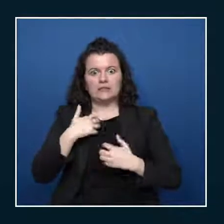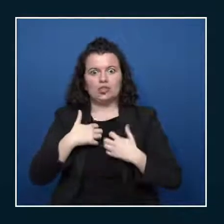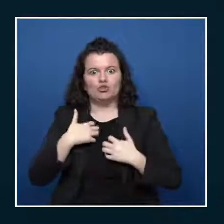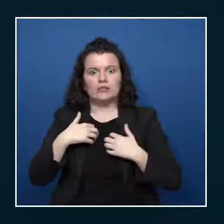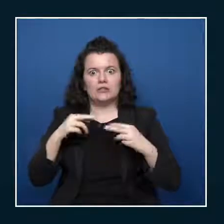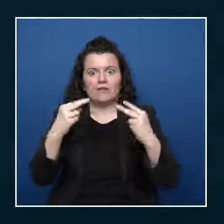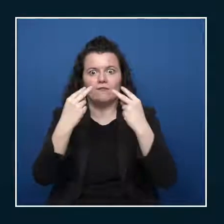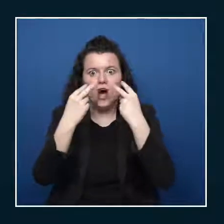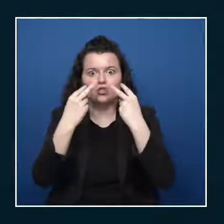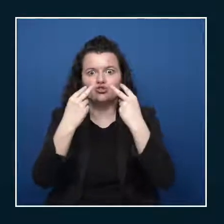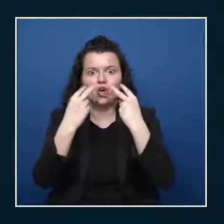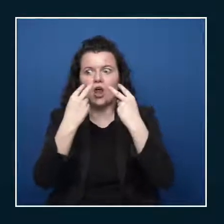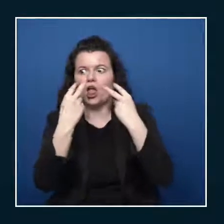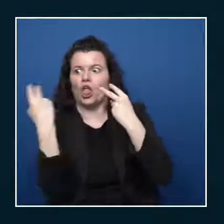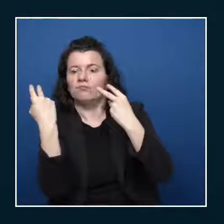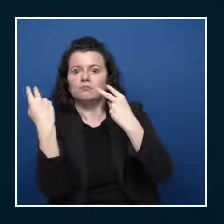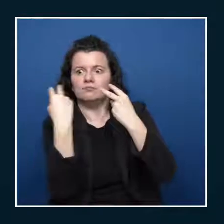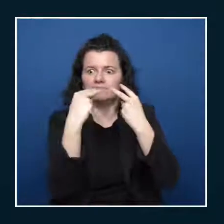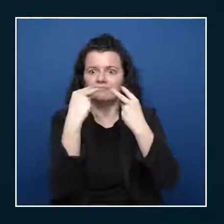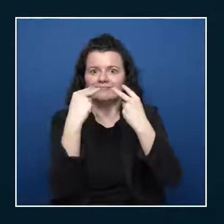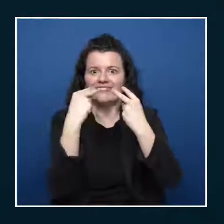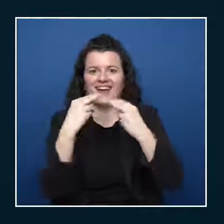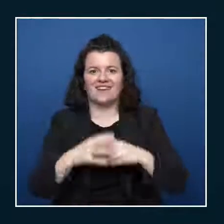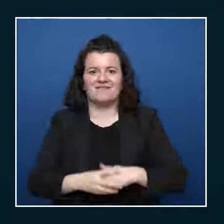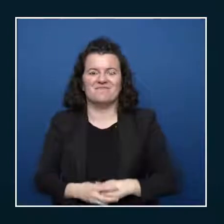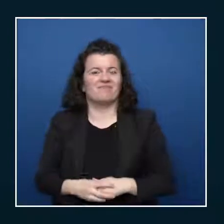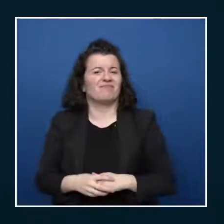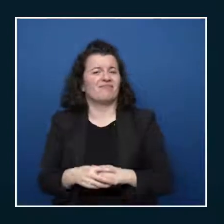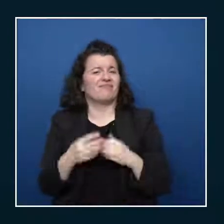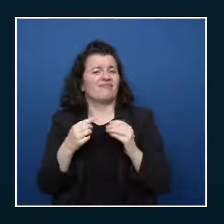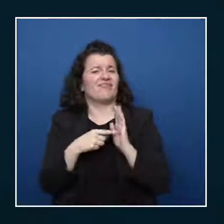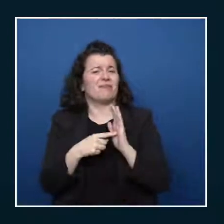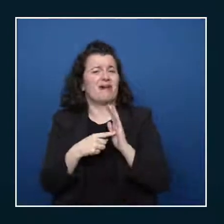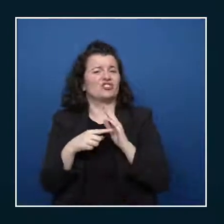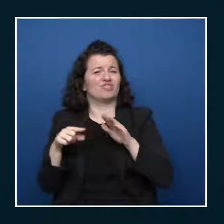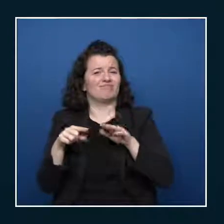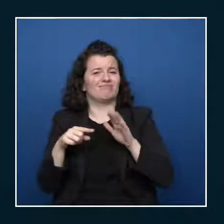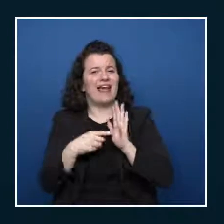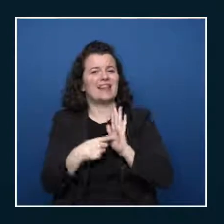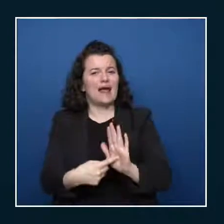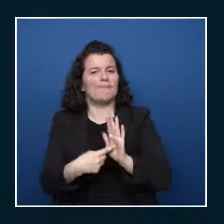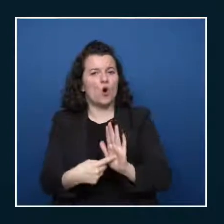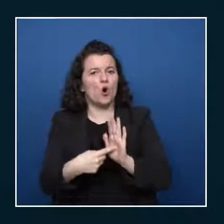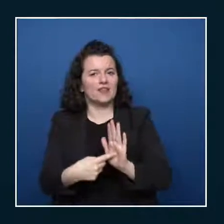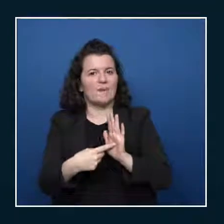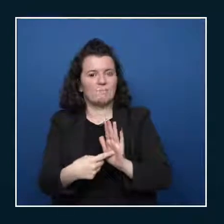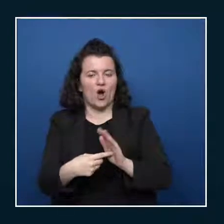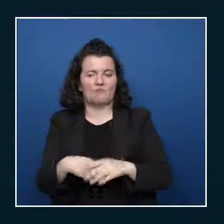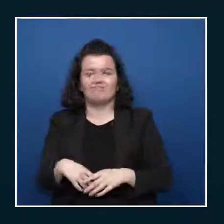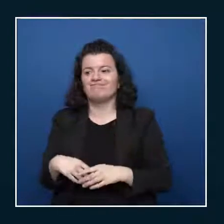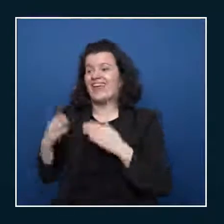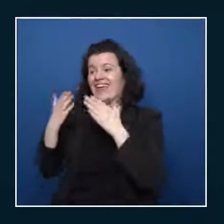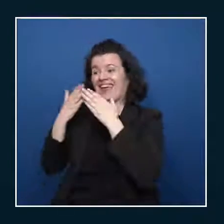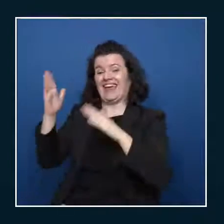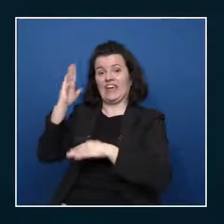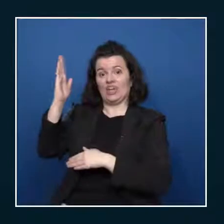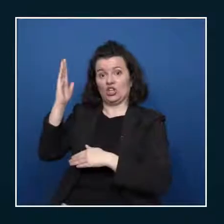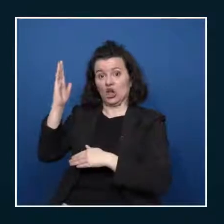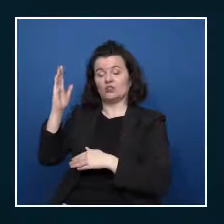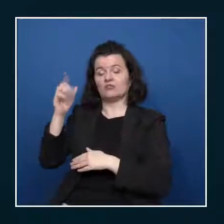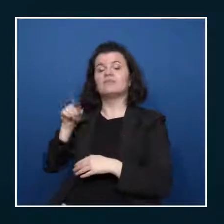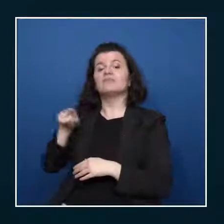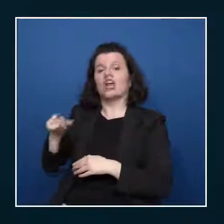very, like, for demo, let's just say, for example, a demo in a large keynote that's now 30 minutes, you will have a demo budget of 3